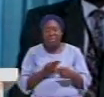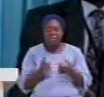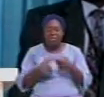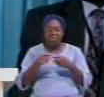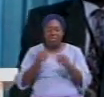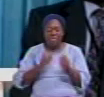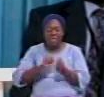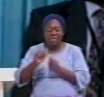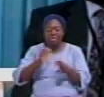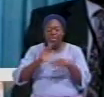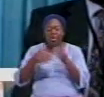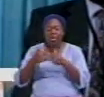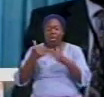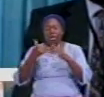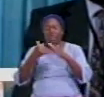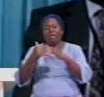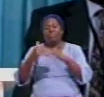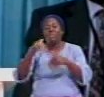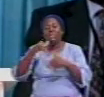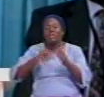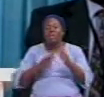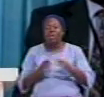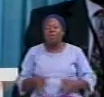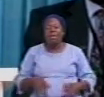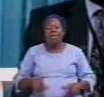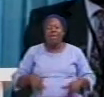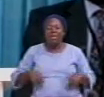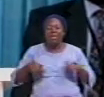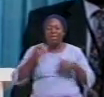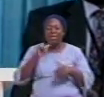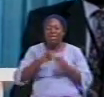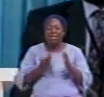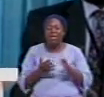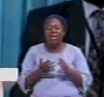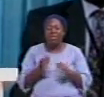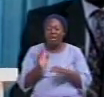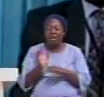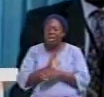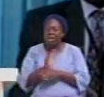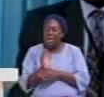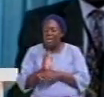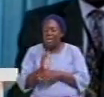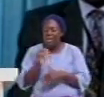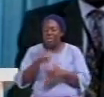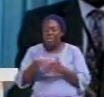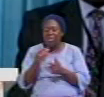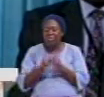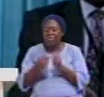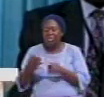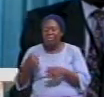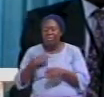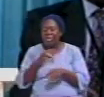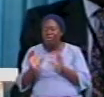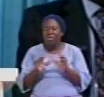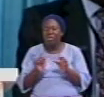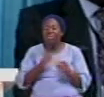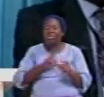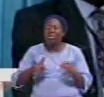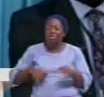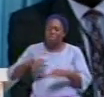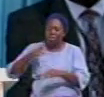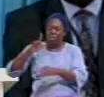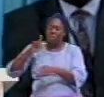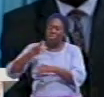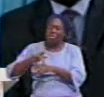in our lives, in our careers, in our profession, in whatever that we are doing. The Lord